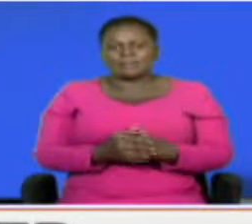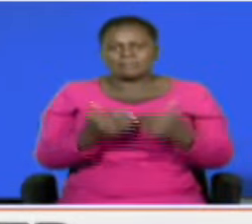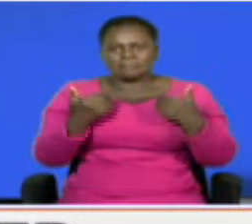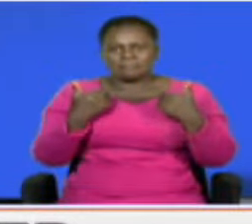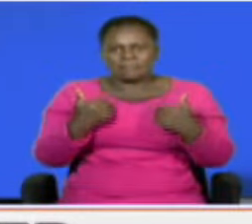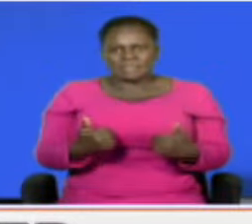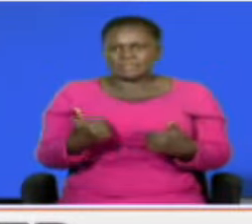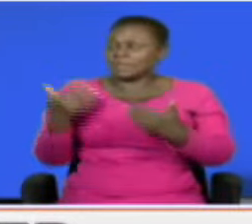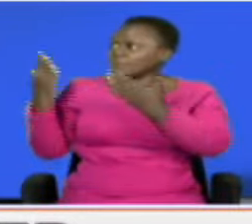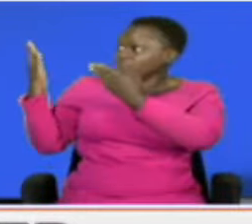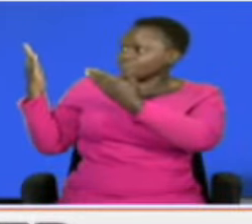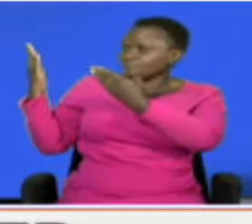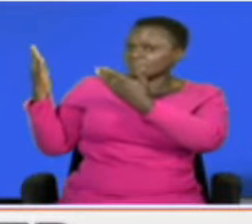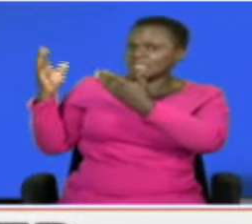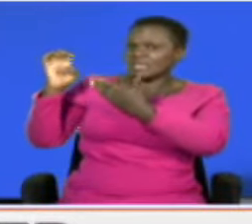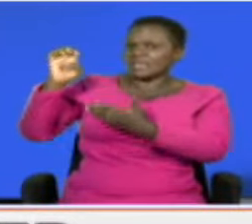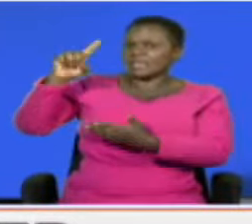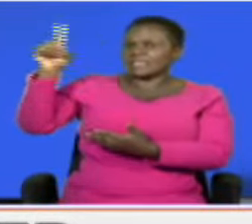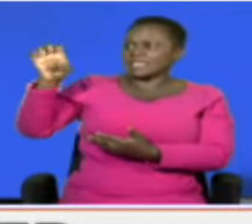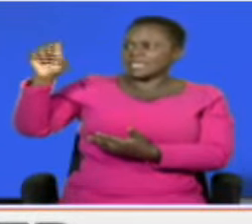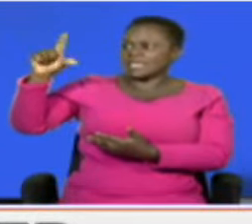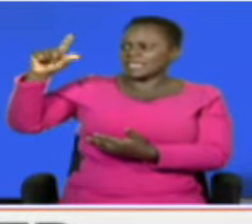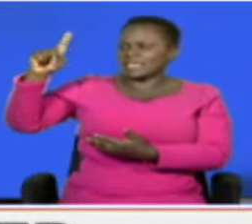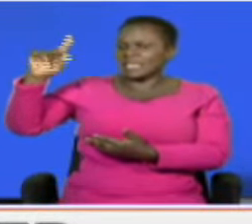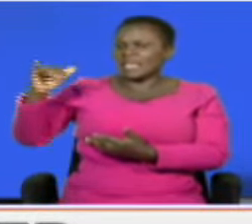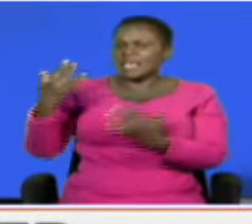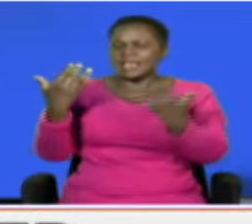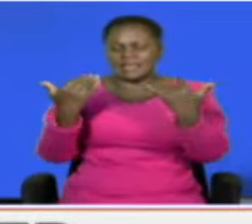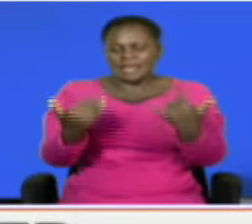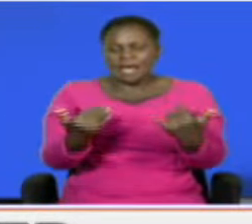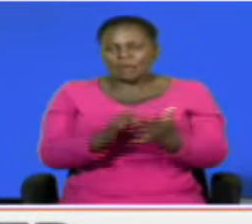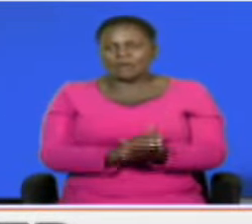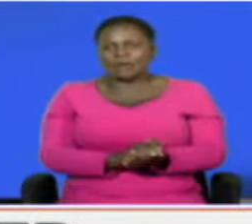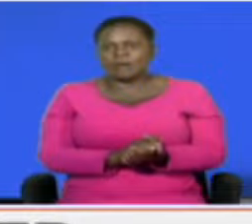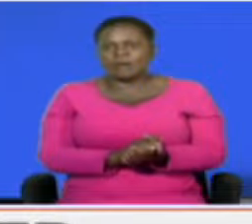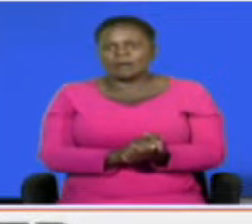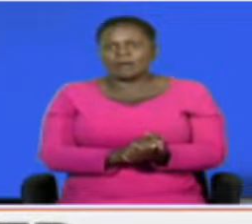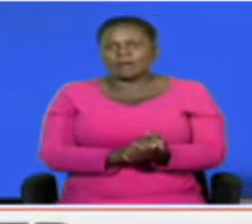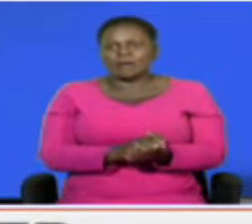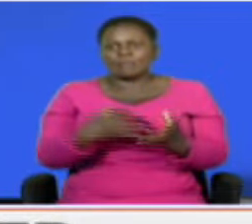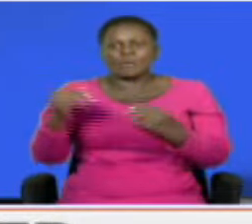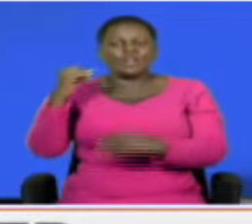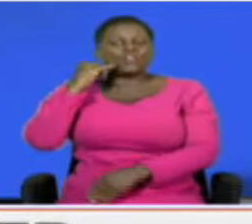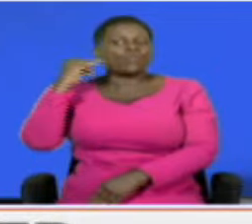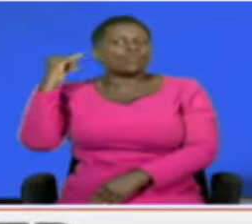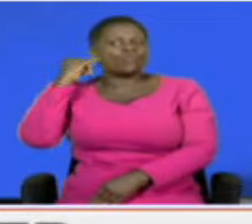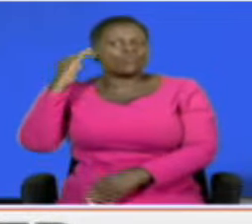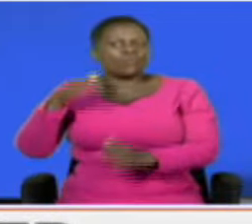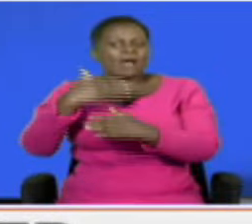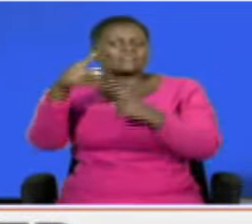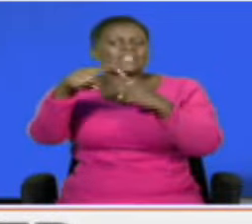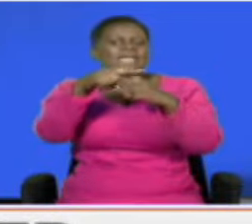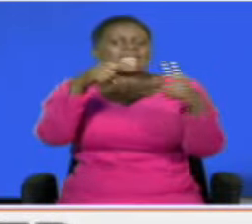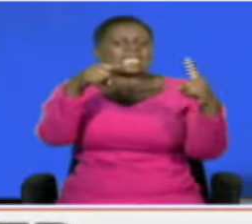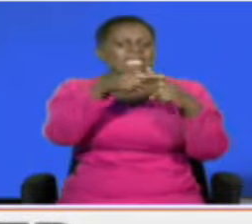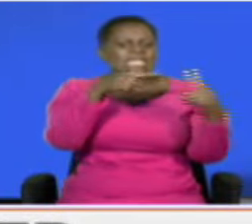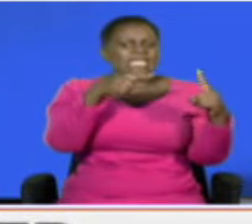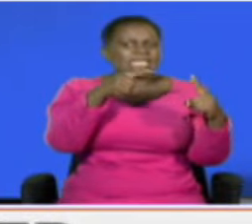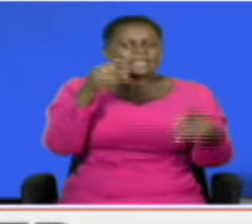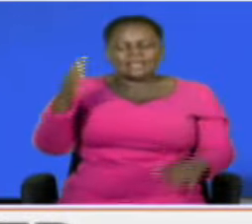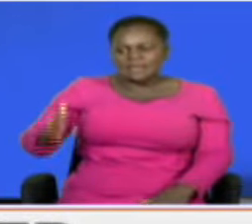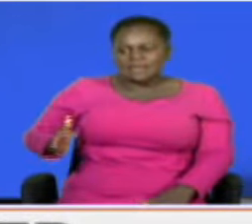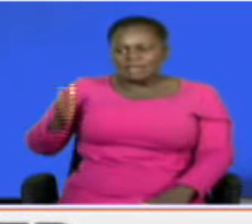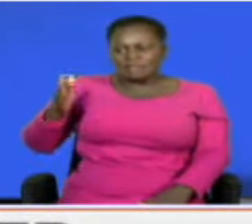naitwa Ezekiel. Na wewe? It has now emerged that Sakwa had fled to Nakuru after committing heinous act in